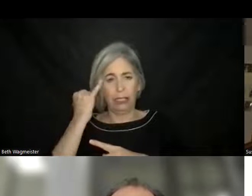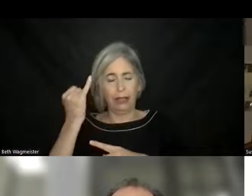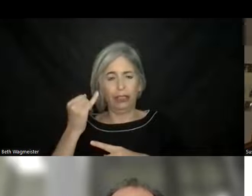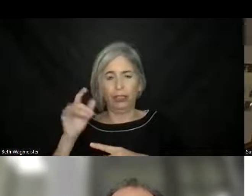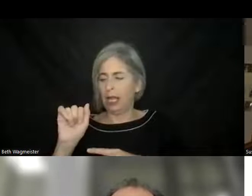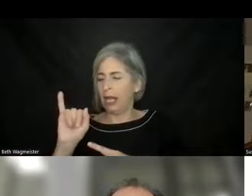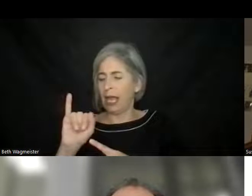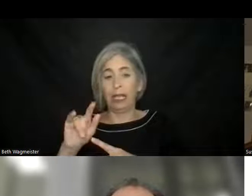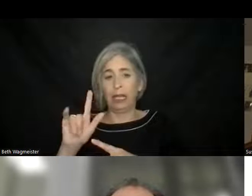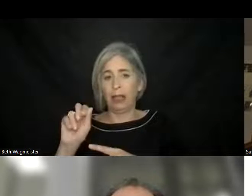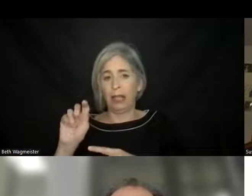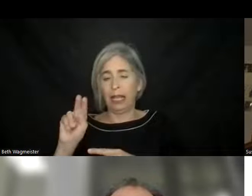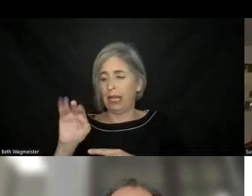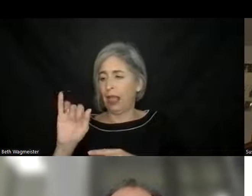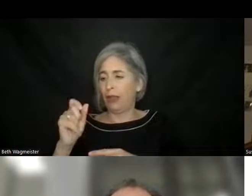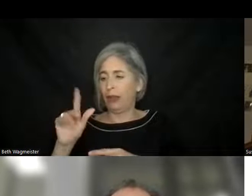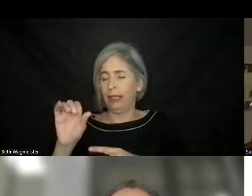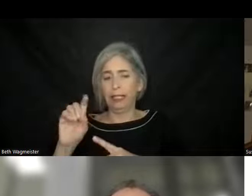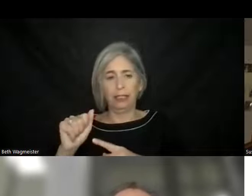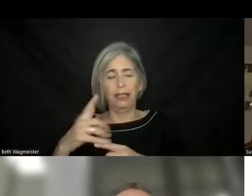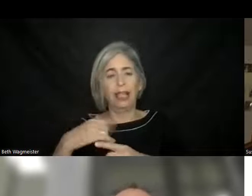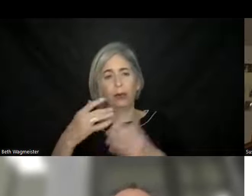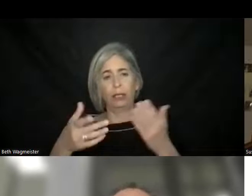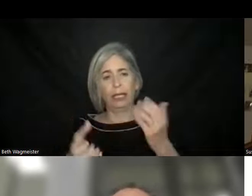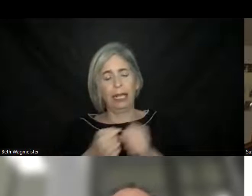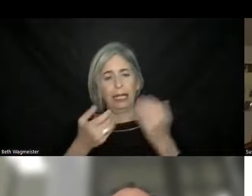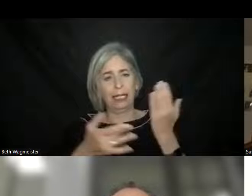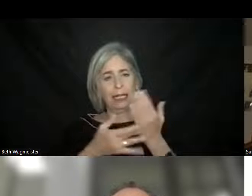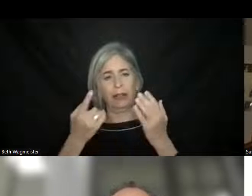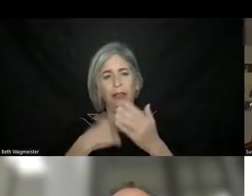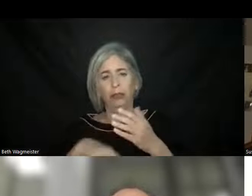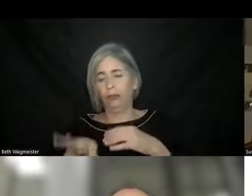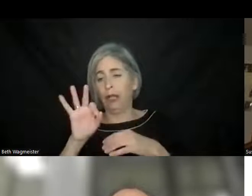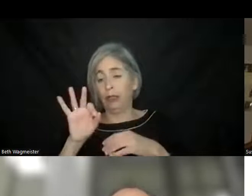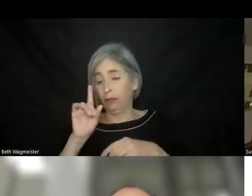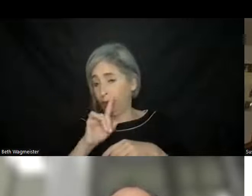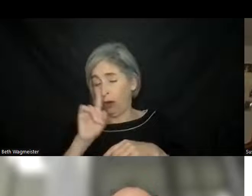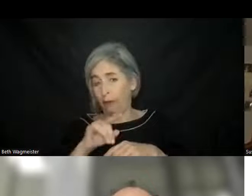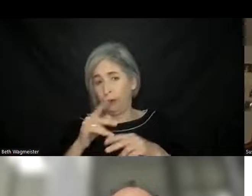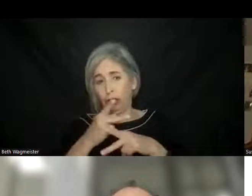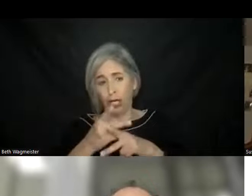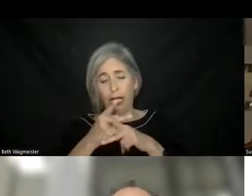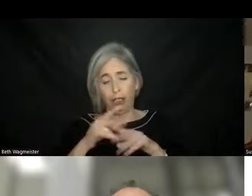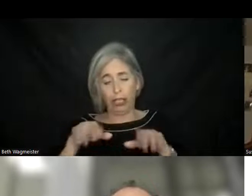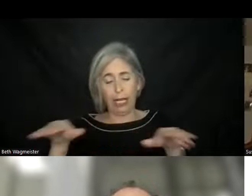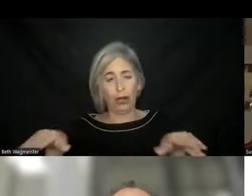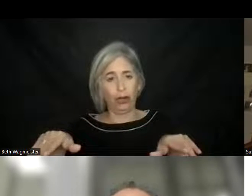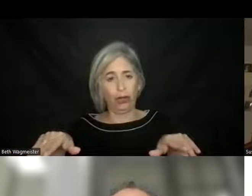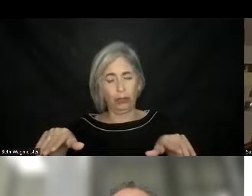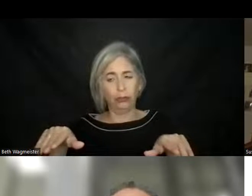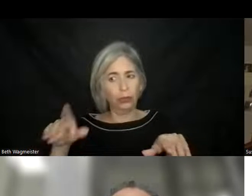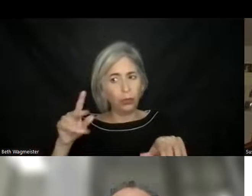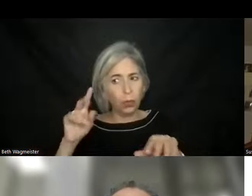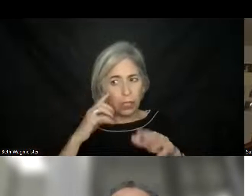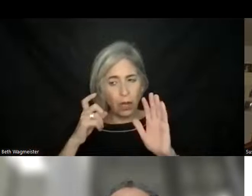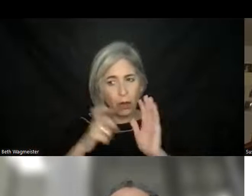the Netherlands procuring AI technology for assessing fraud in childcare provision. So these kind of issues